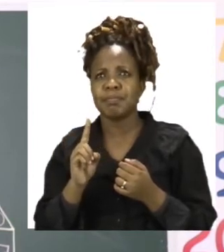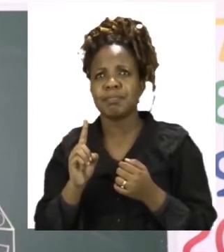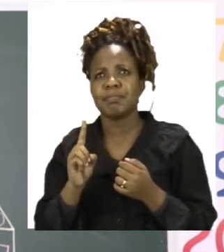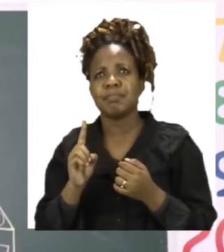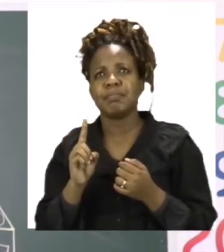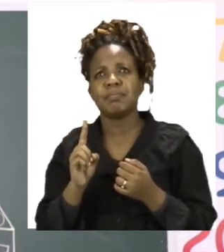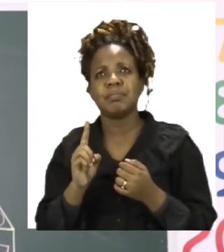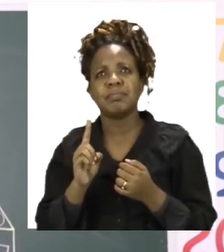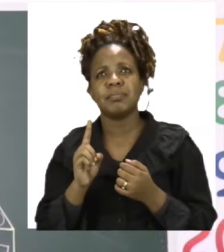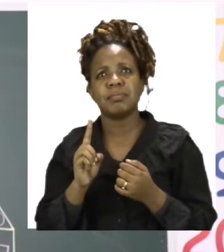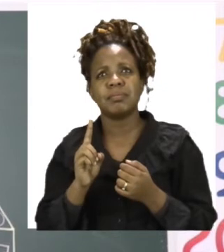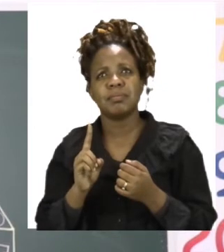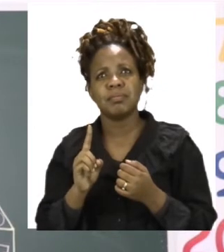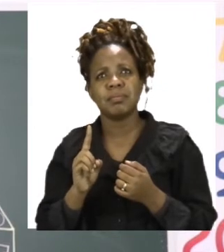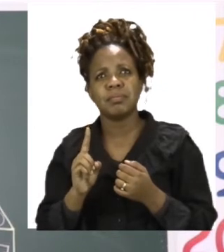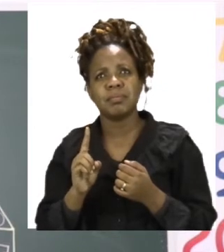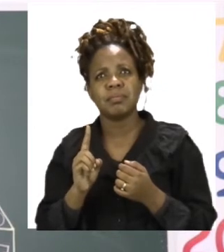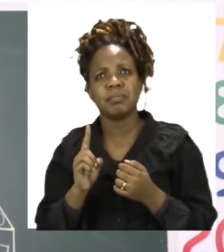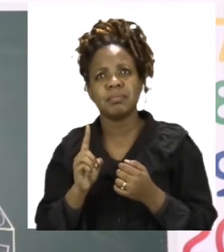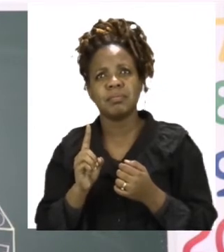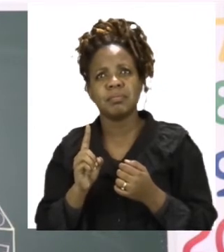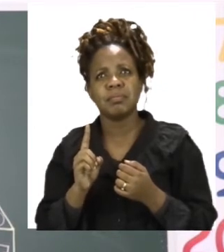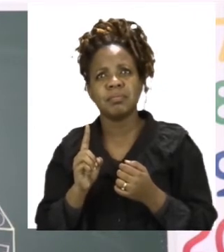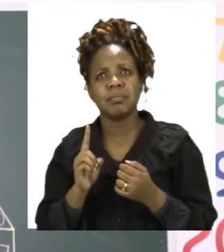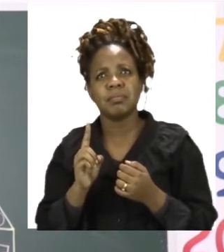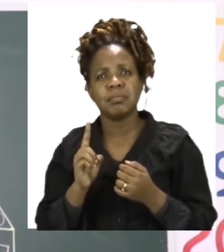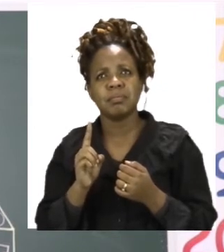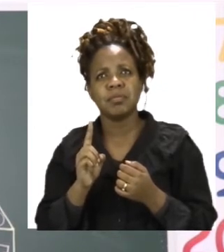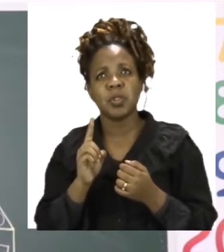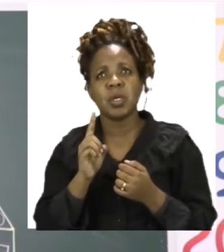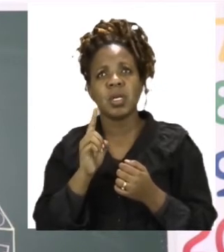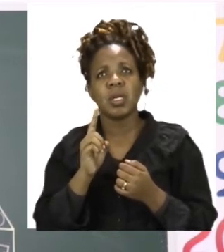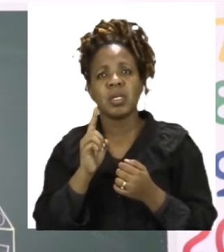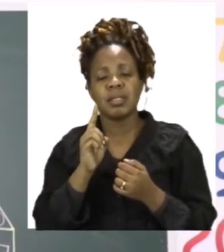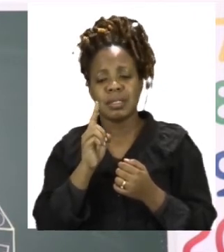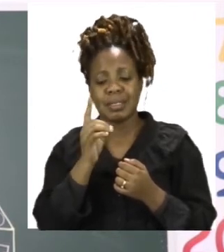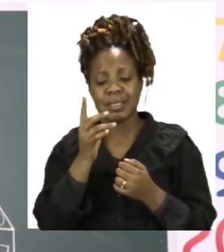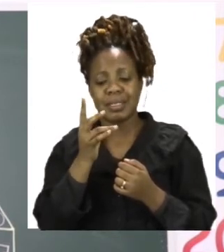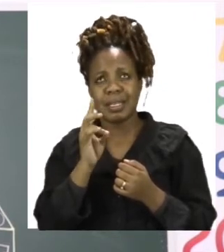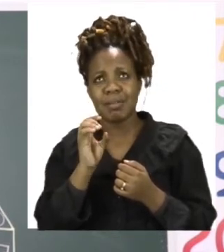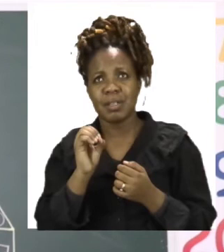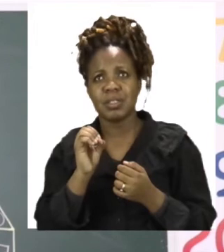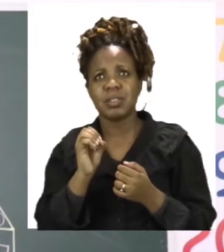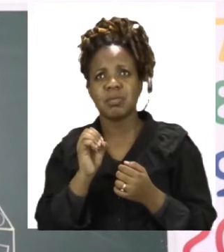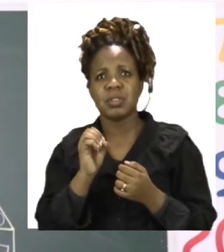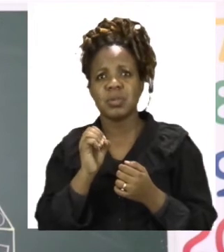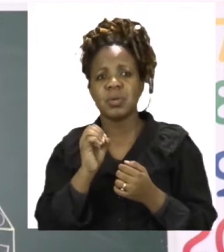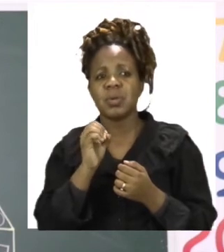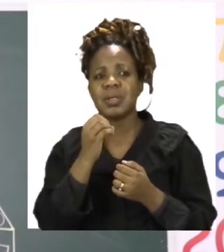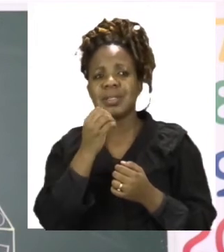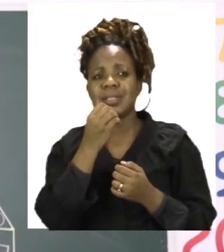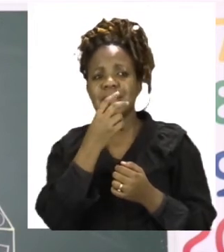Counting the bricks as he goes. And then he says 70, 71,